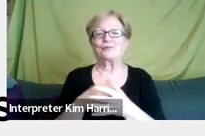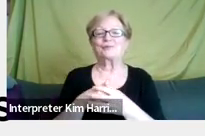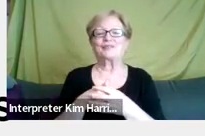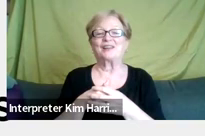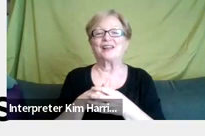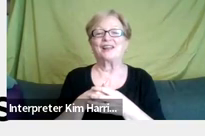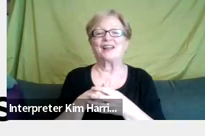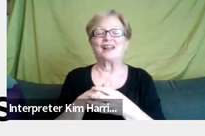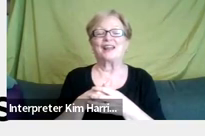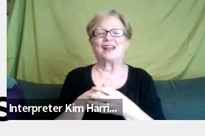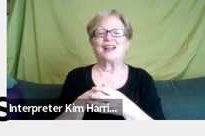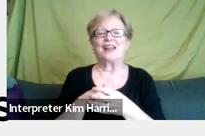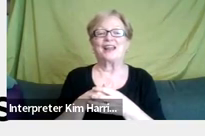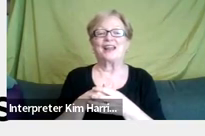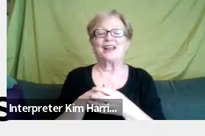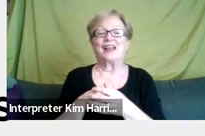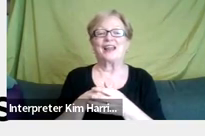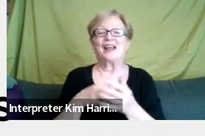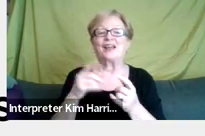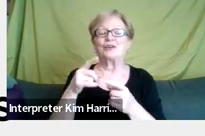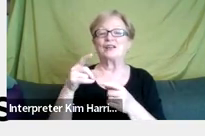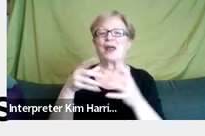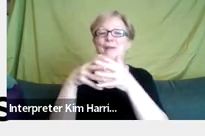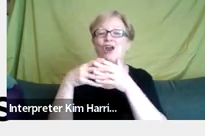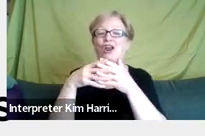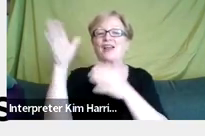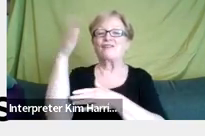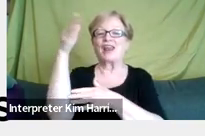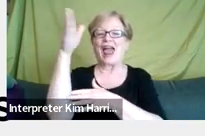a flag, an American flag in the back.